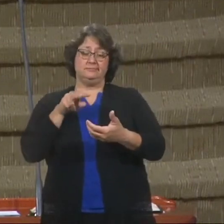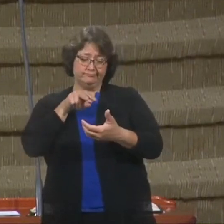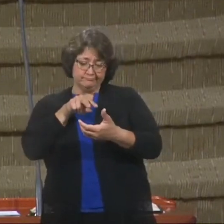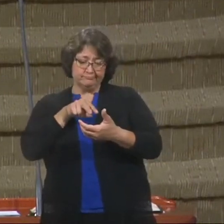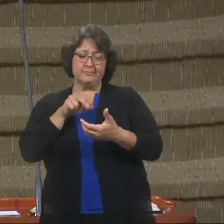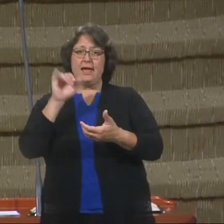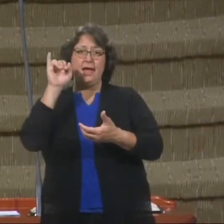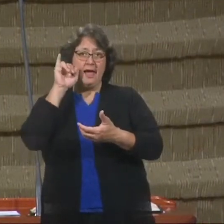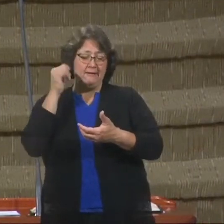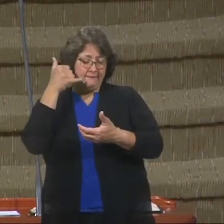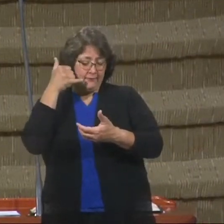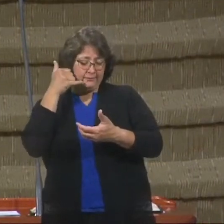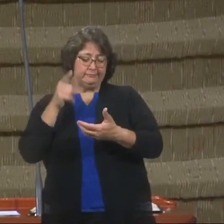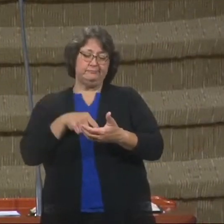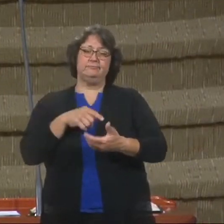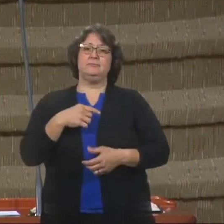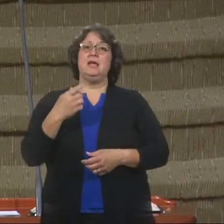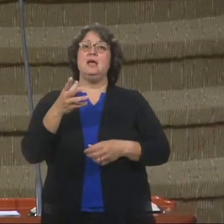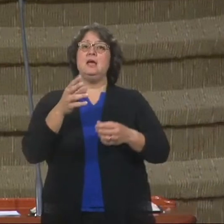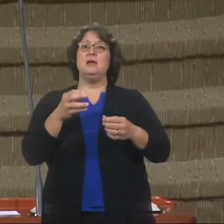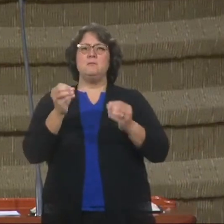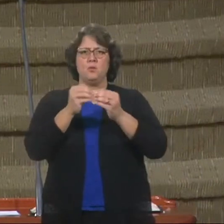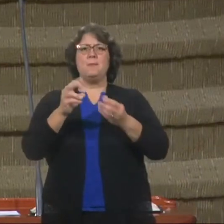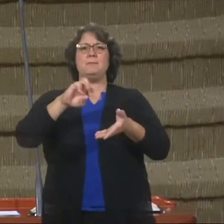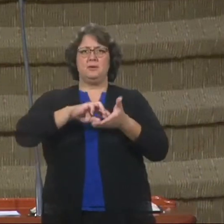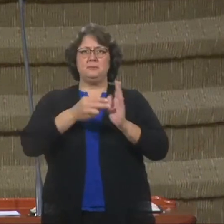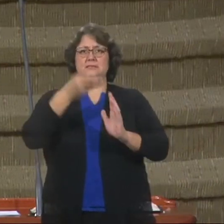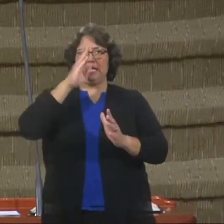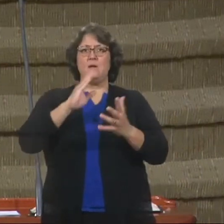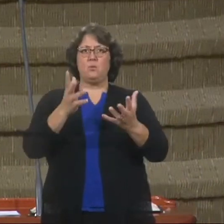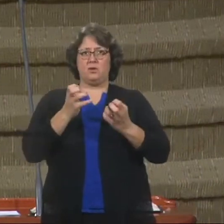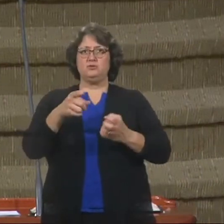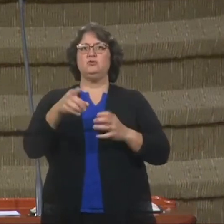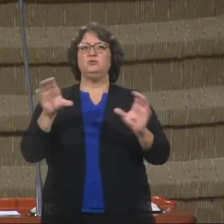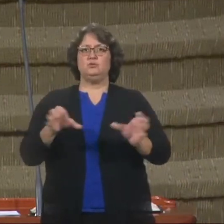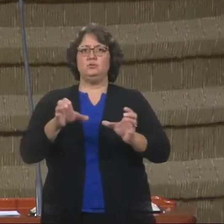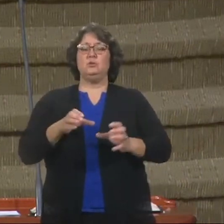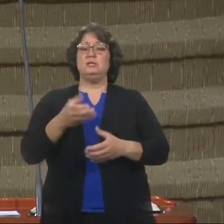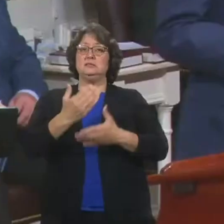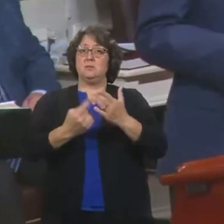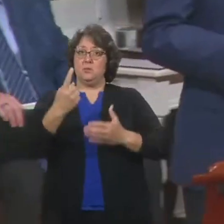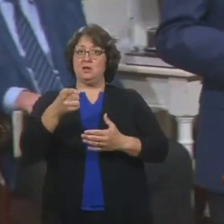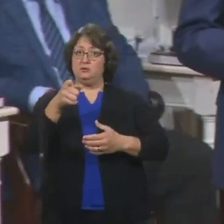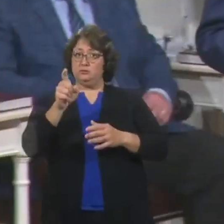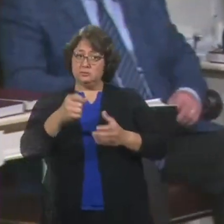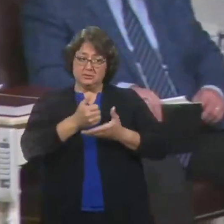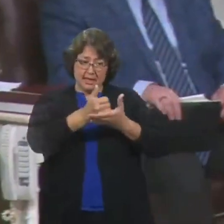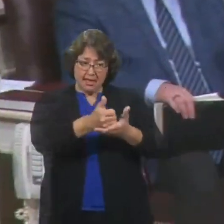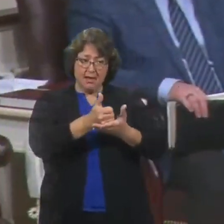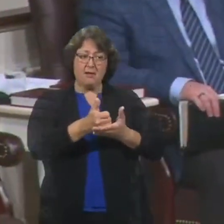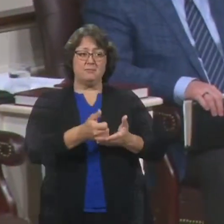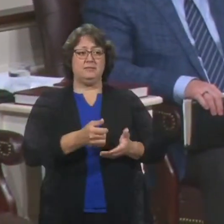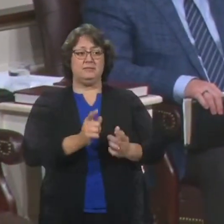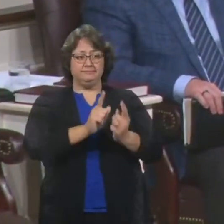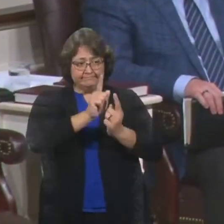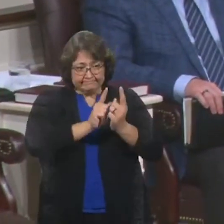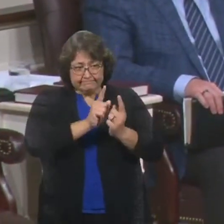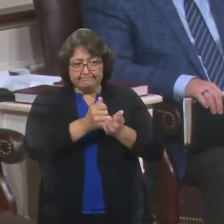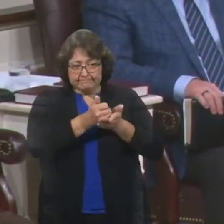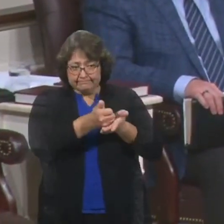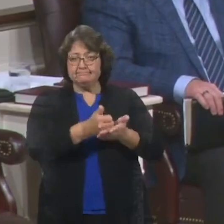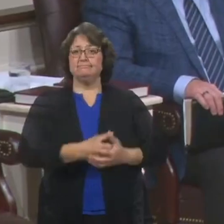time. There's a purpose. There's something God wants you to do. There's somebody that you're supposed to help and instruct. And I